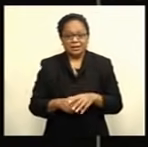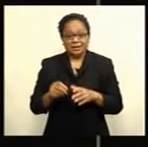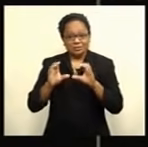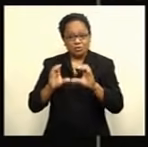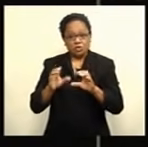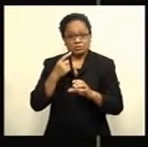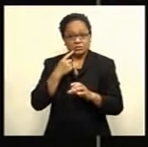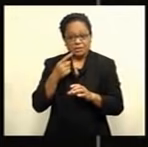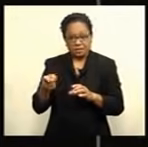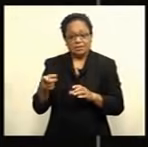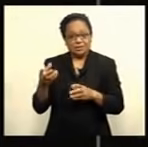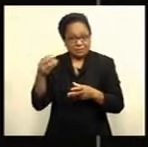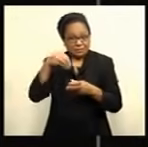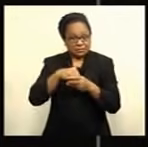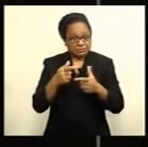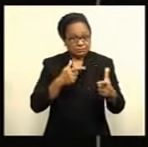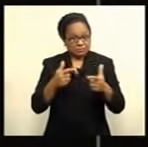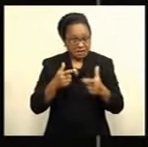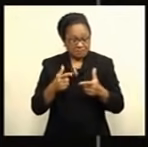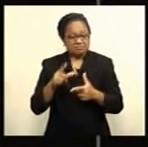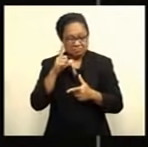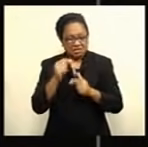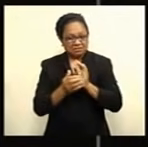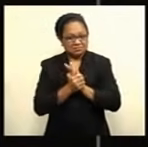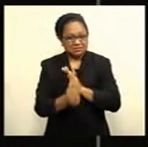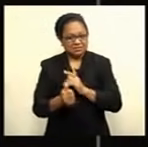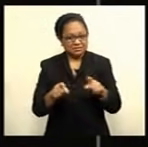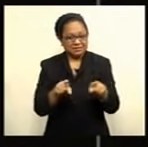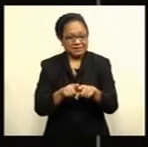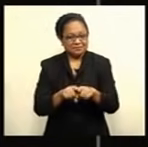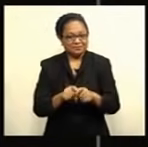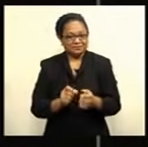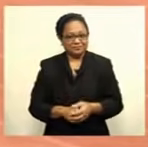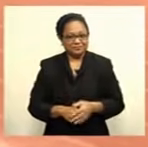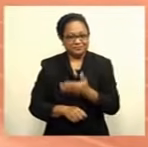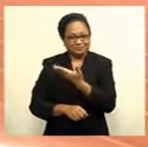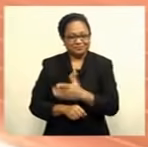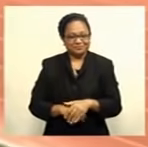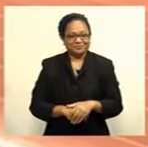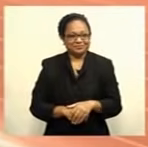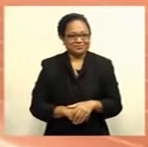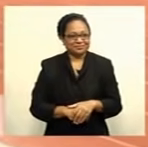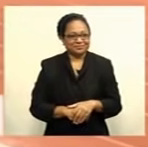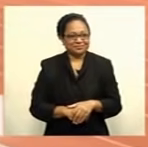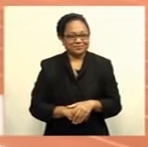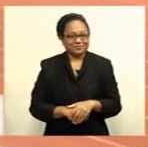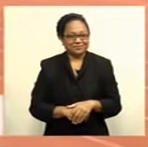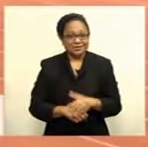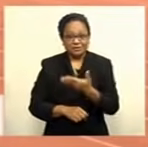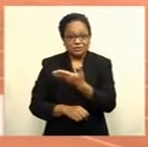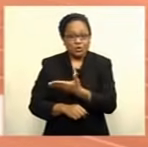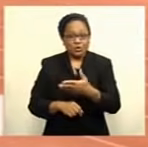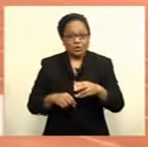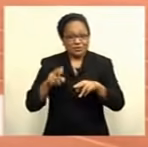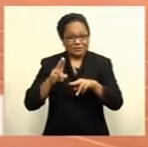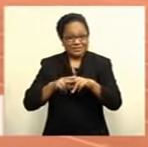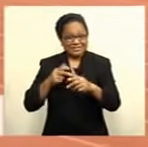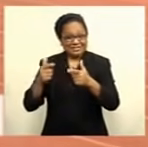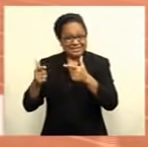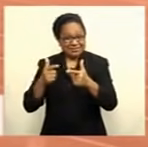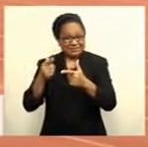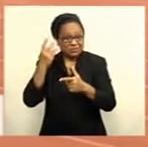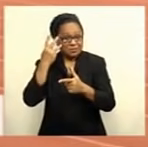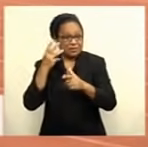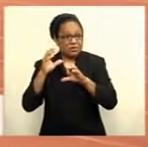be exceptional on the rugby field as well. Karlani Tavi with this story. Look at the power! Fijiana coach Sayasi Fuli